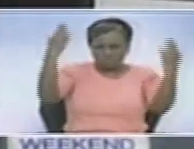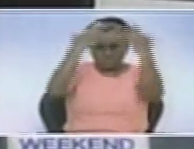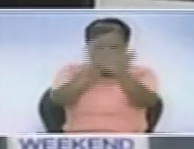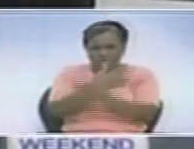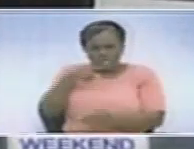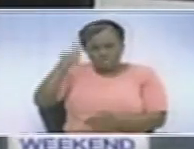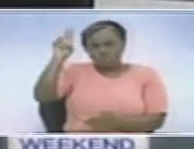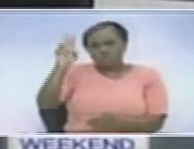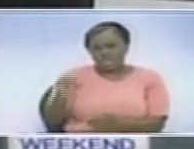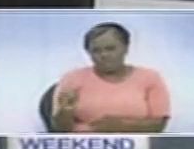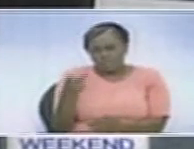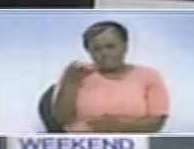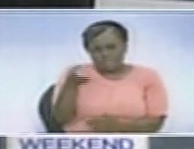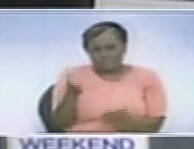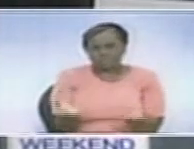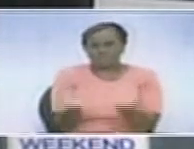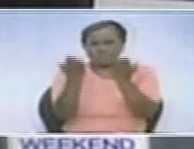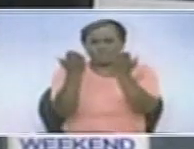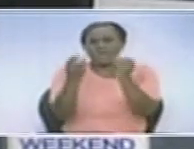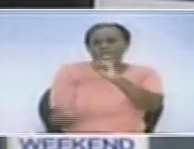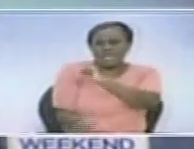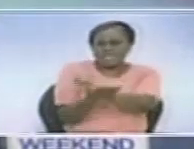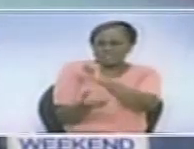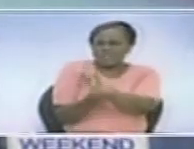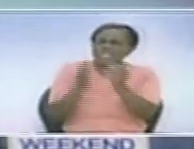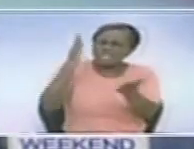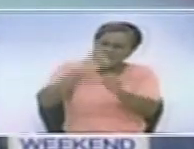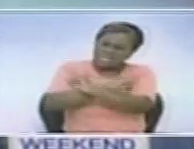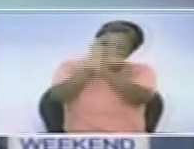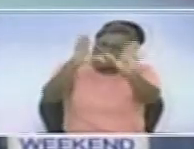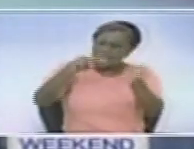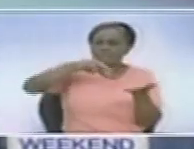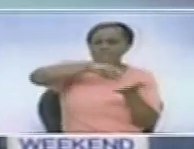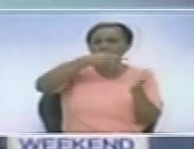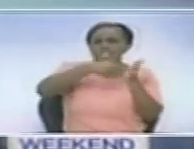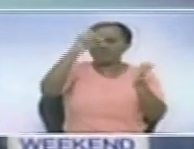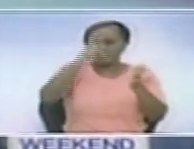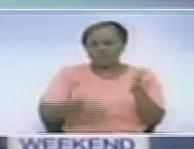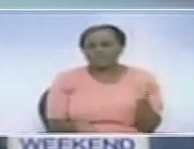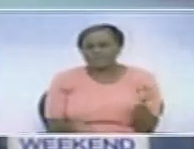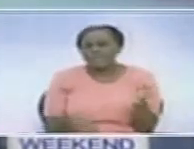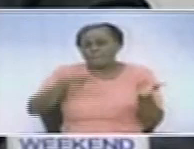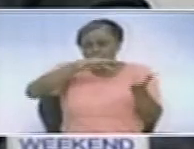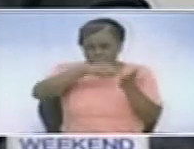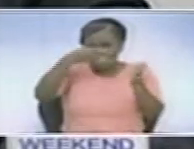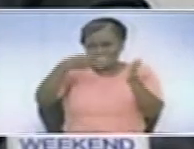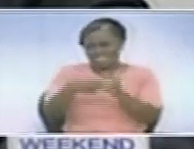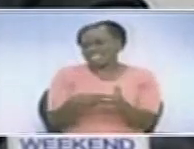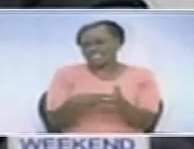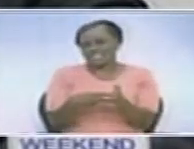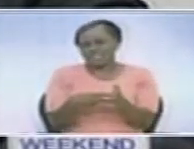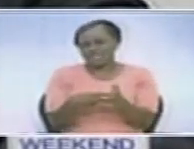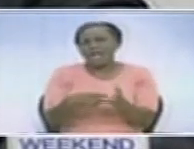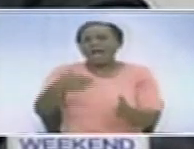has been upgraded. Explain to us exactly what that means. Well, what it means is we have